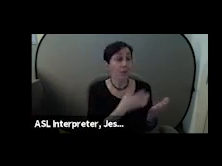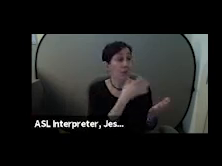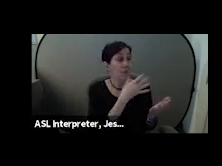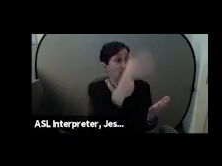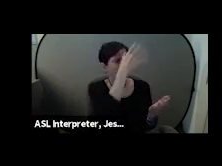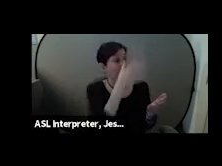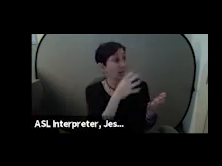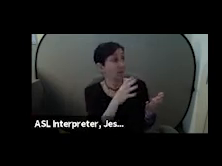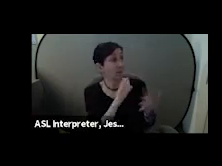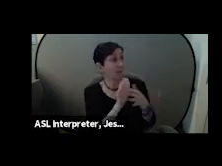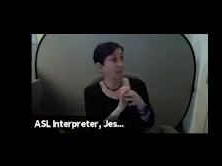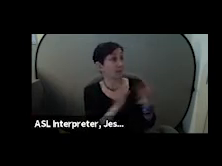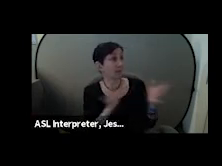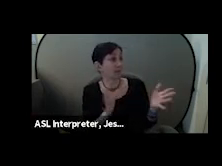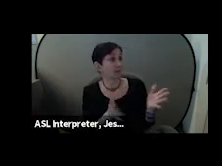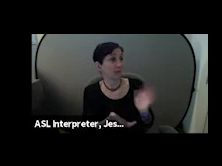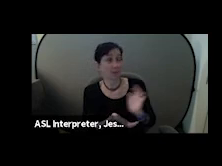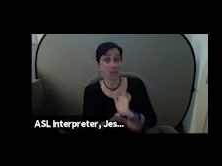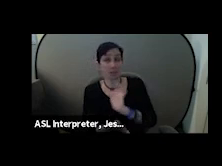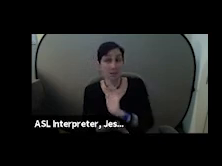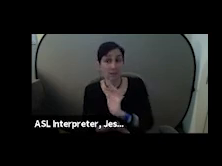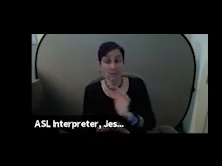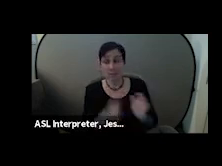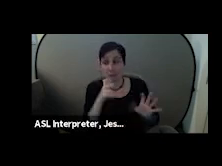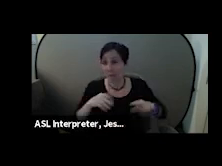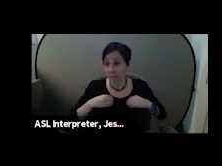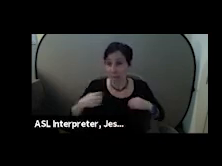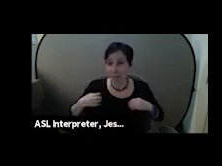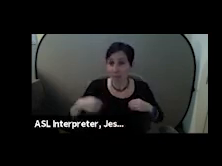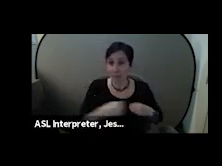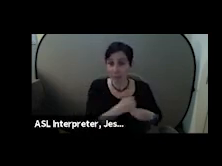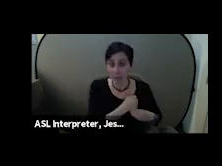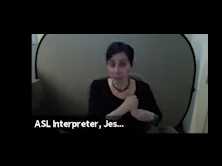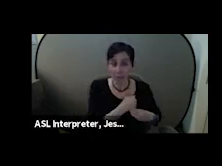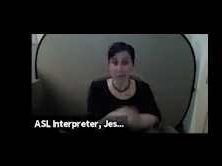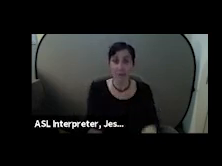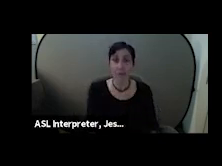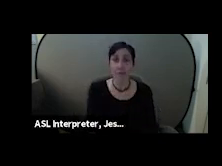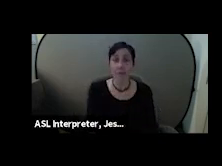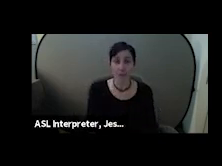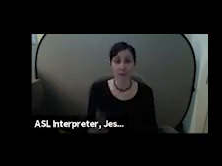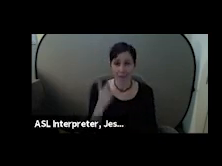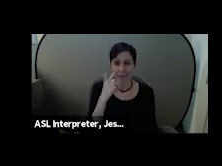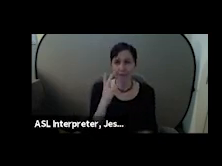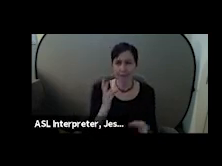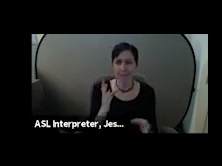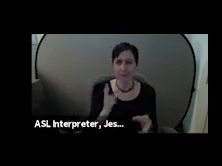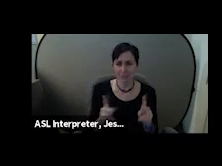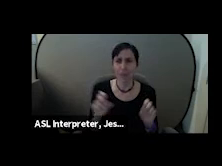have families who would rather see us dead than queer? I see Bilo nodding their head.